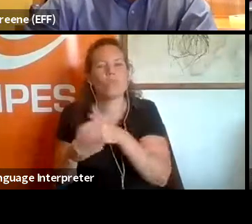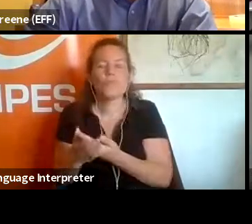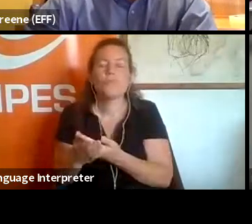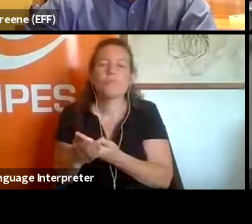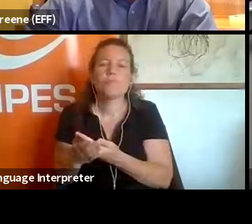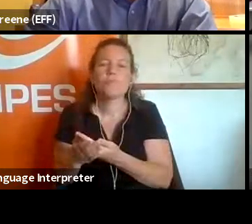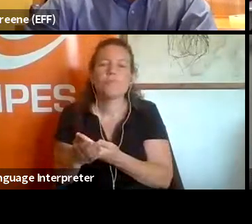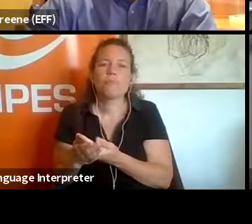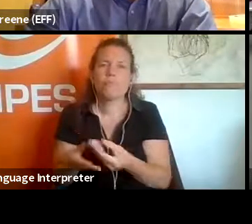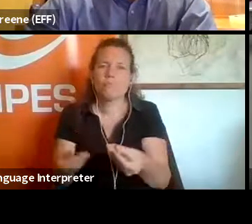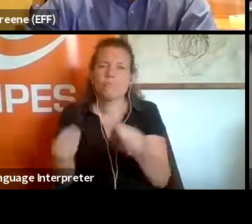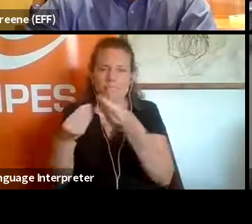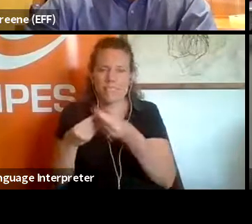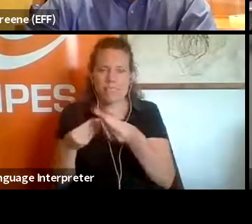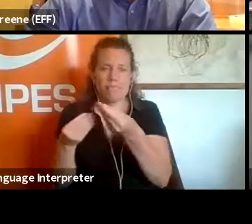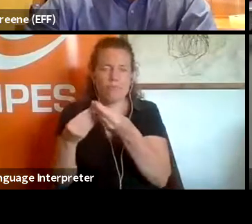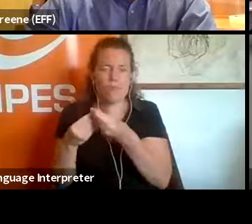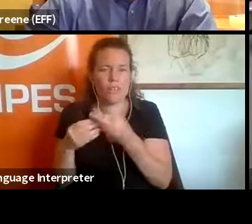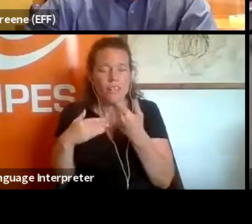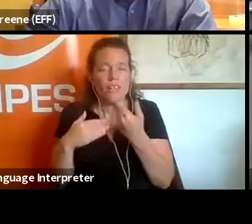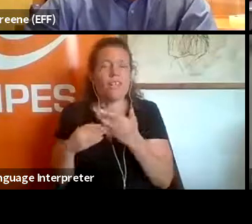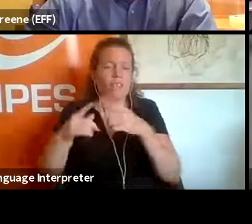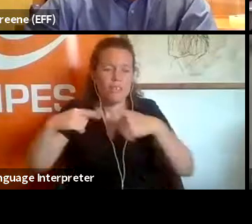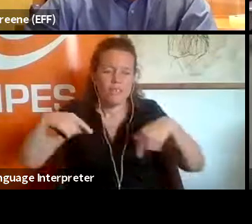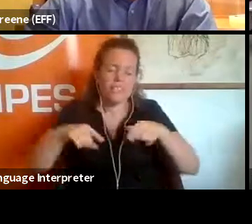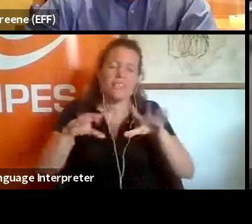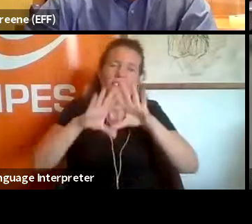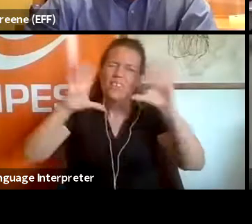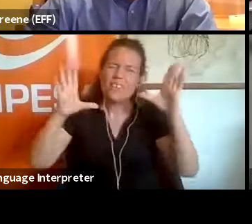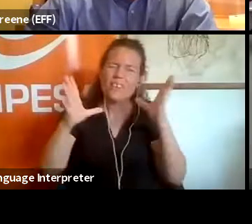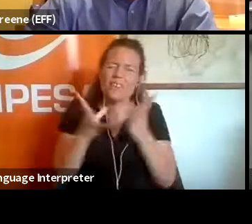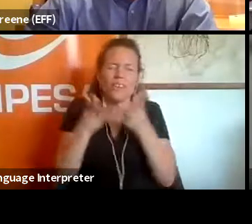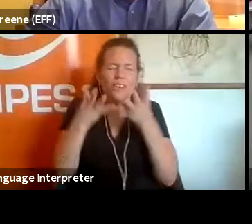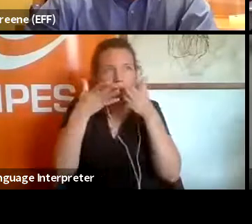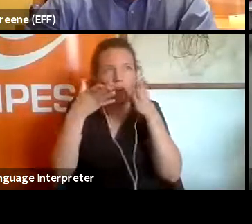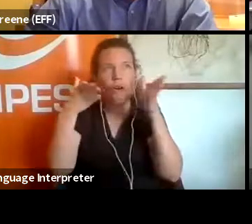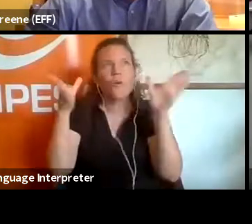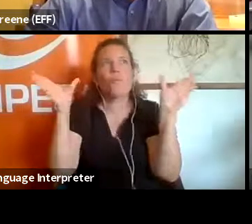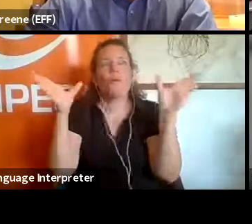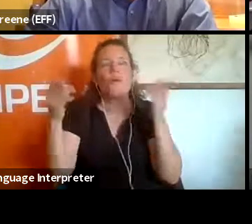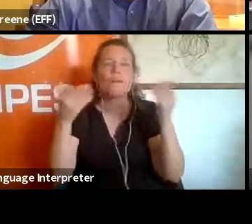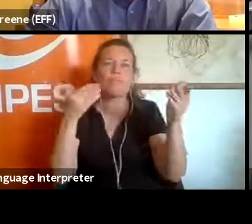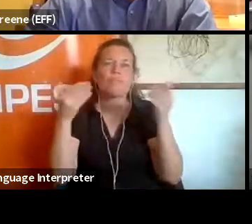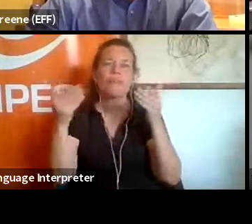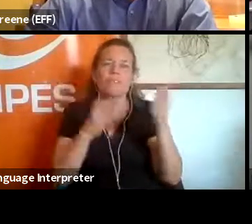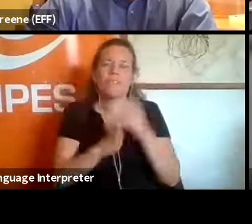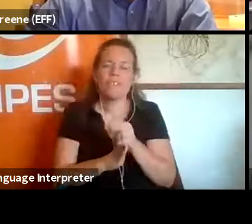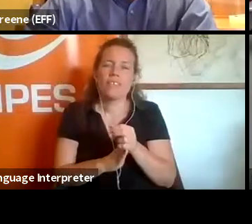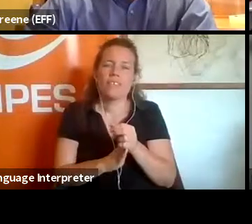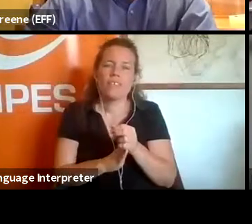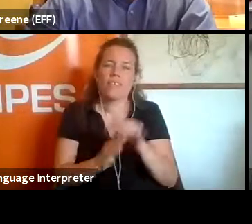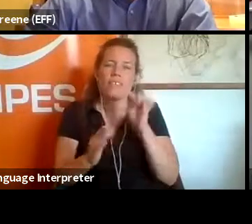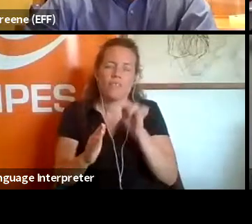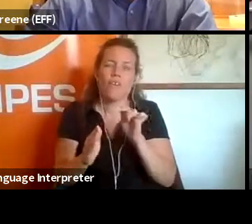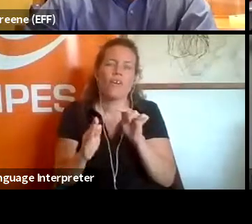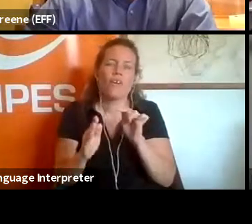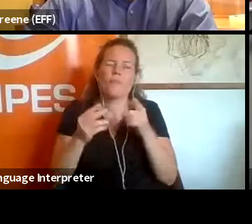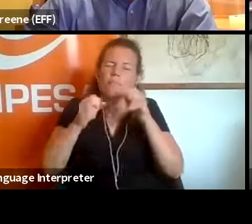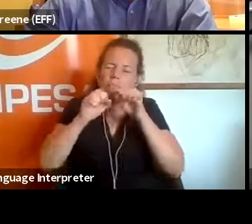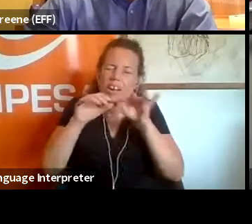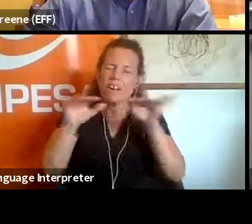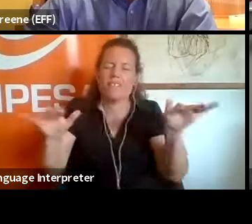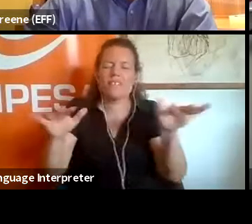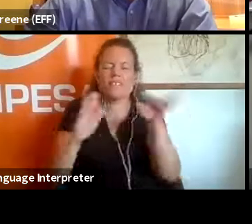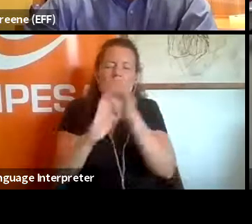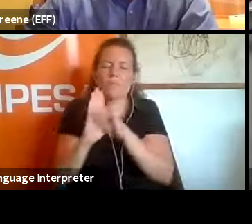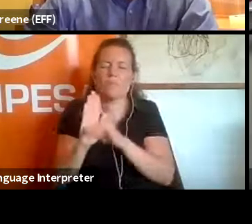have, this global perspective in the revised version of the principles. So thanks.